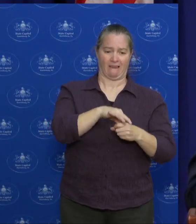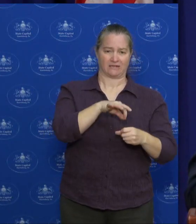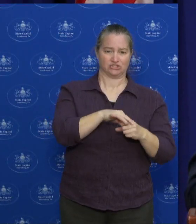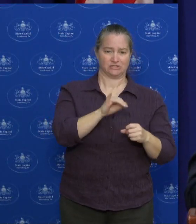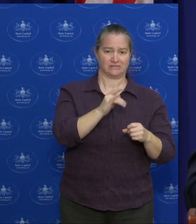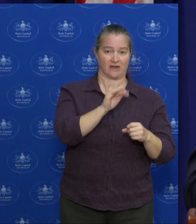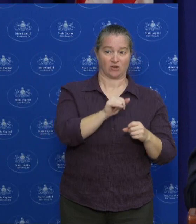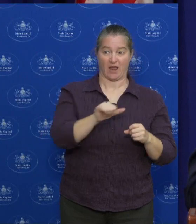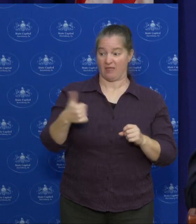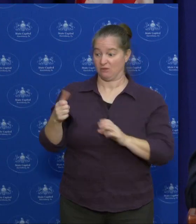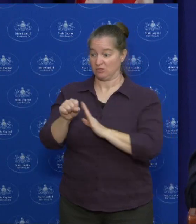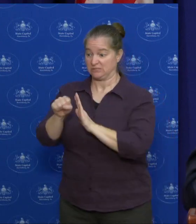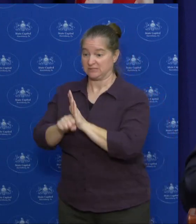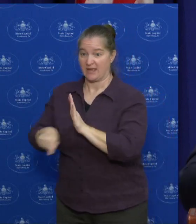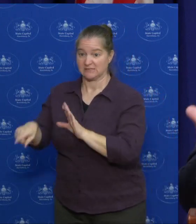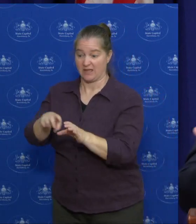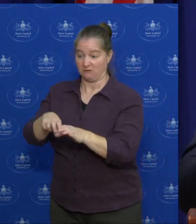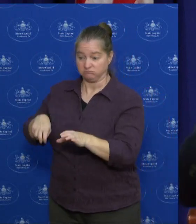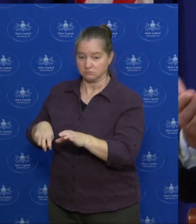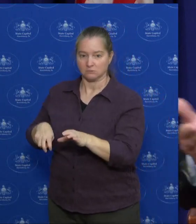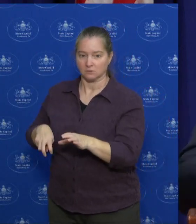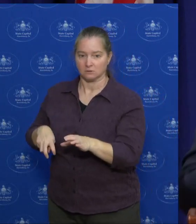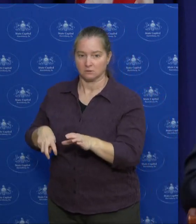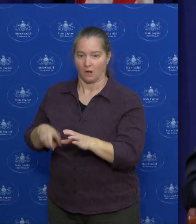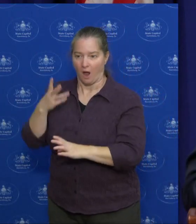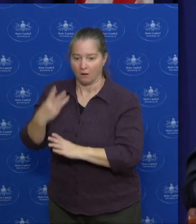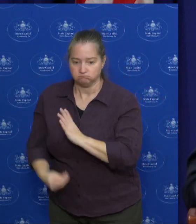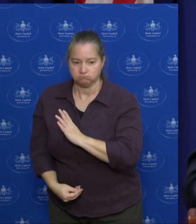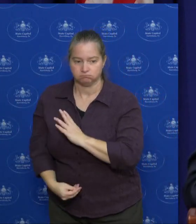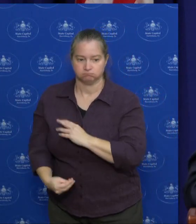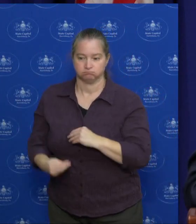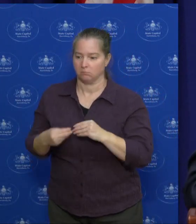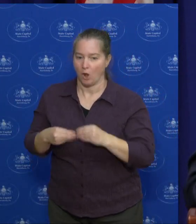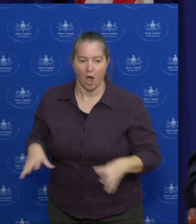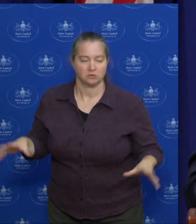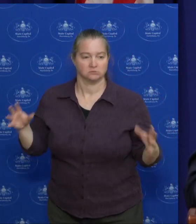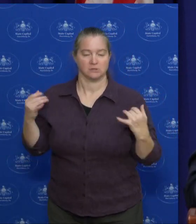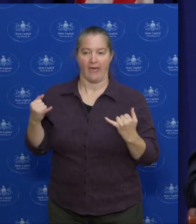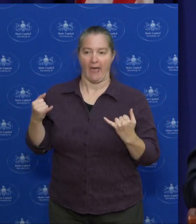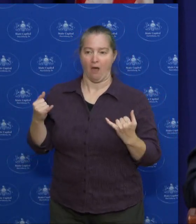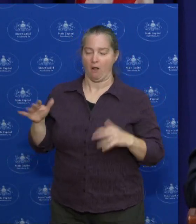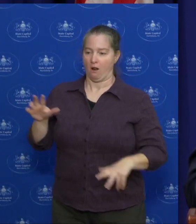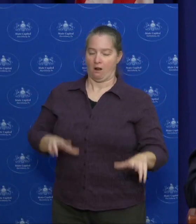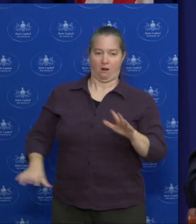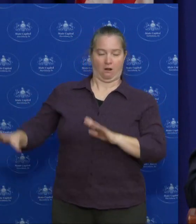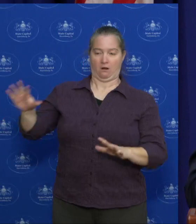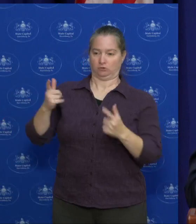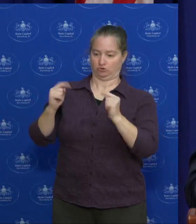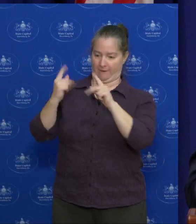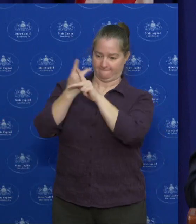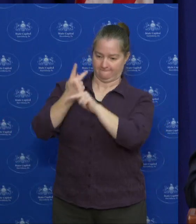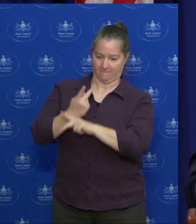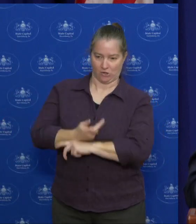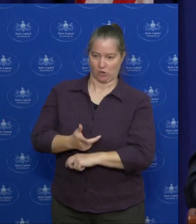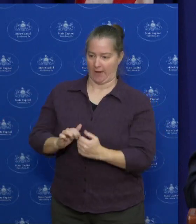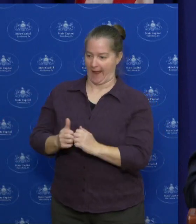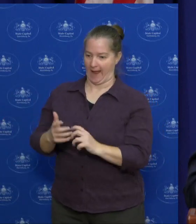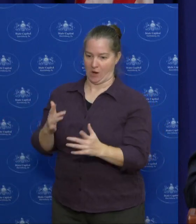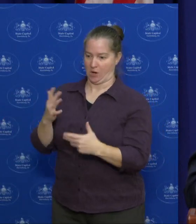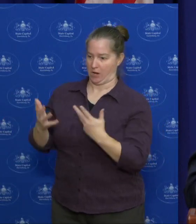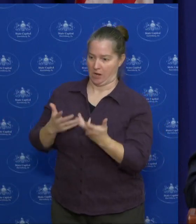withdrawn from it lose out on that and are obviously trying to figure out ways to provide for